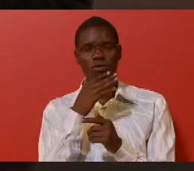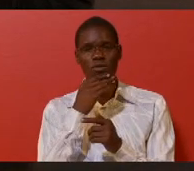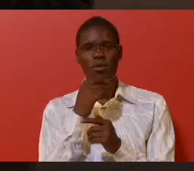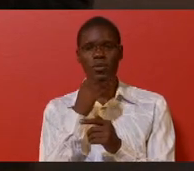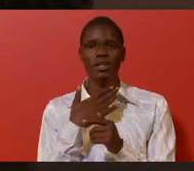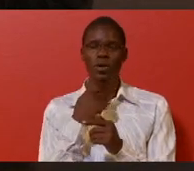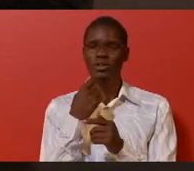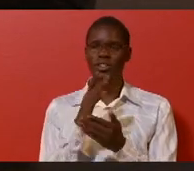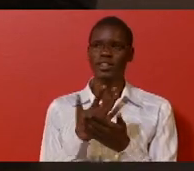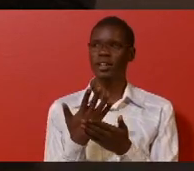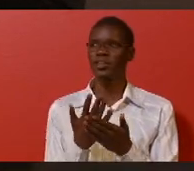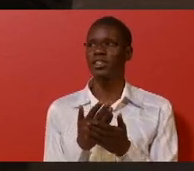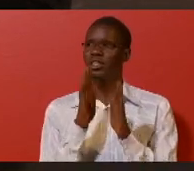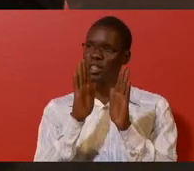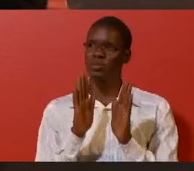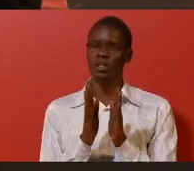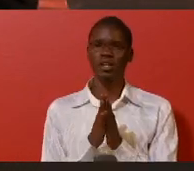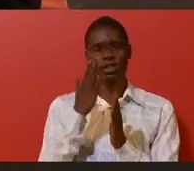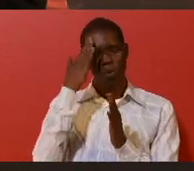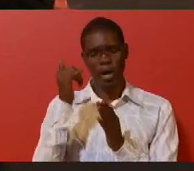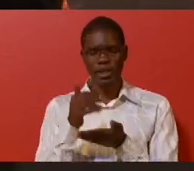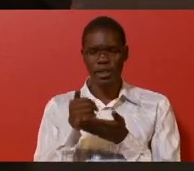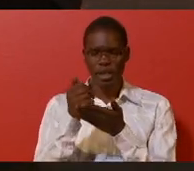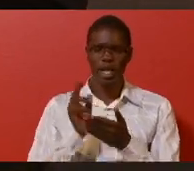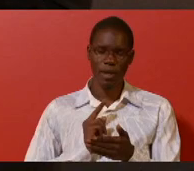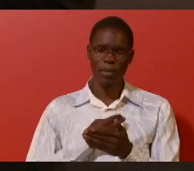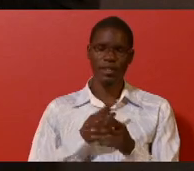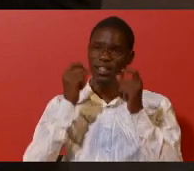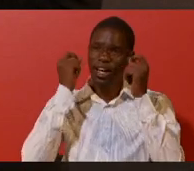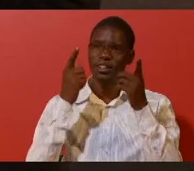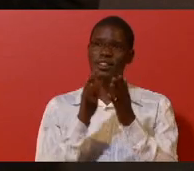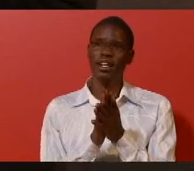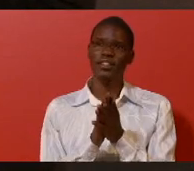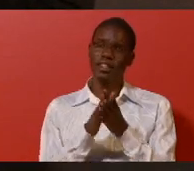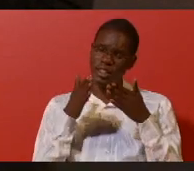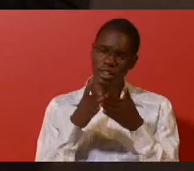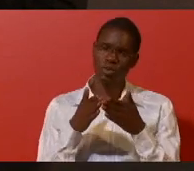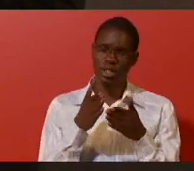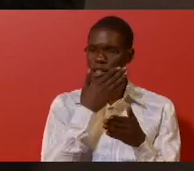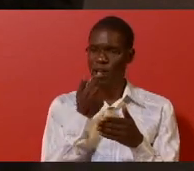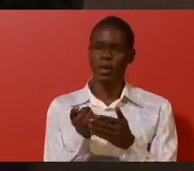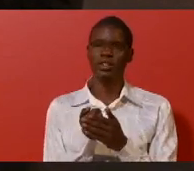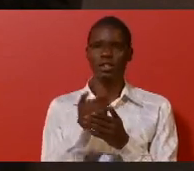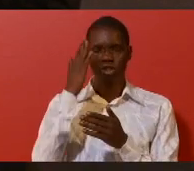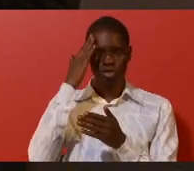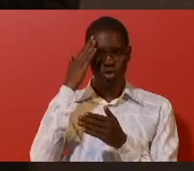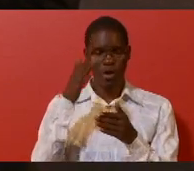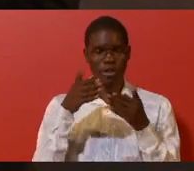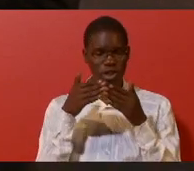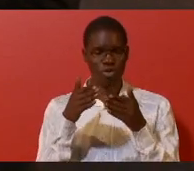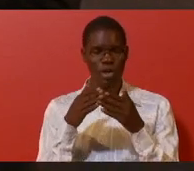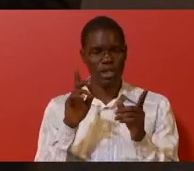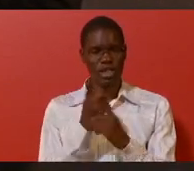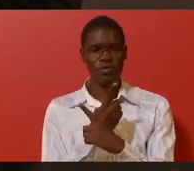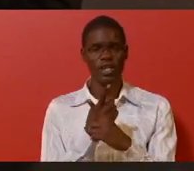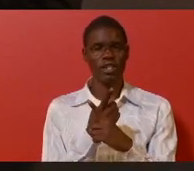that, let me just say something. I think this is important because it will help us to understand sexuality better. You know, sexuality is different for